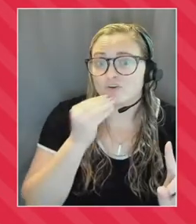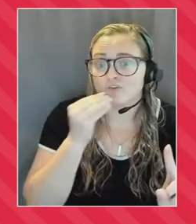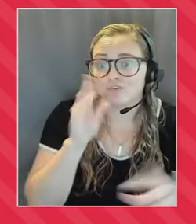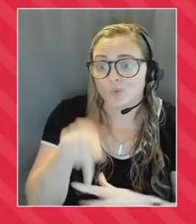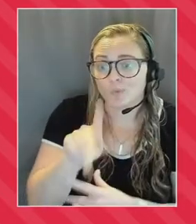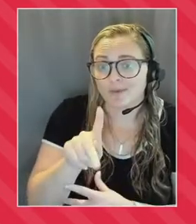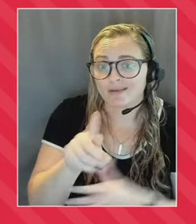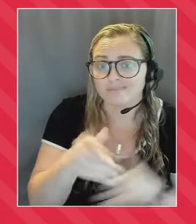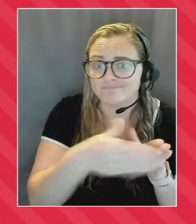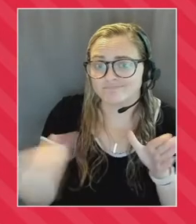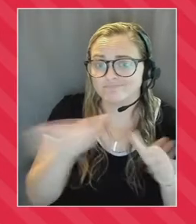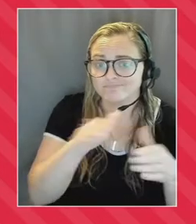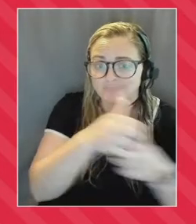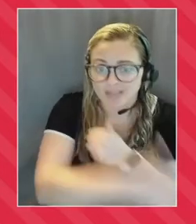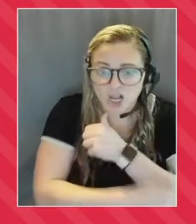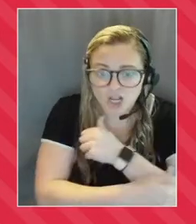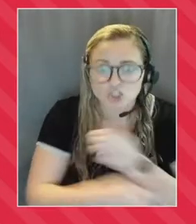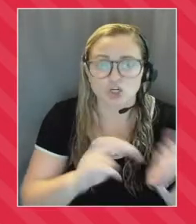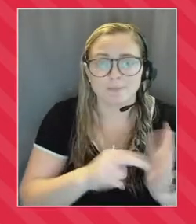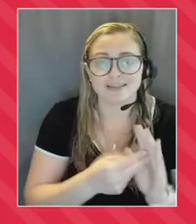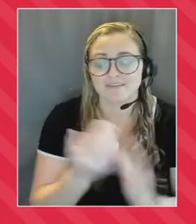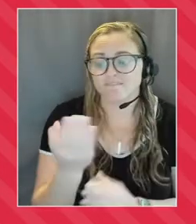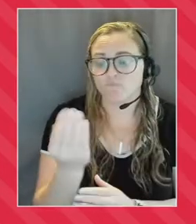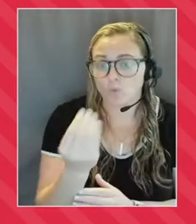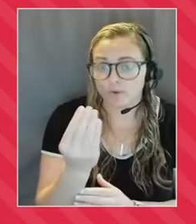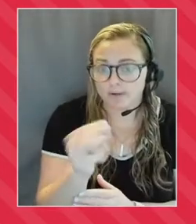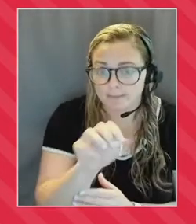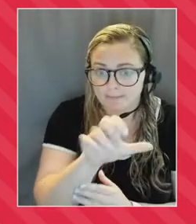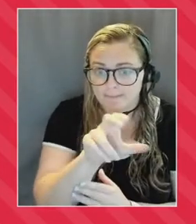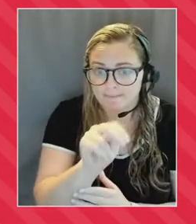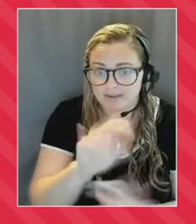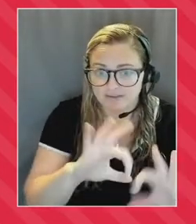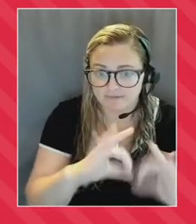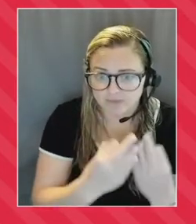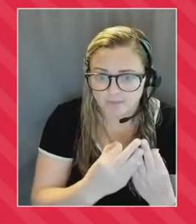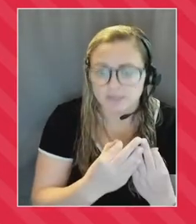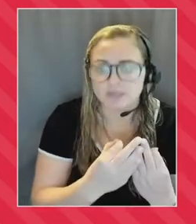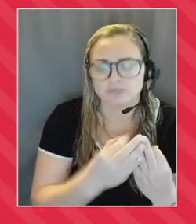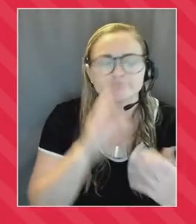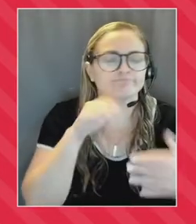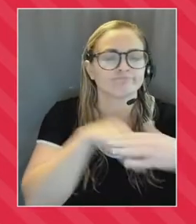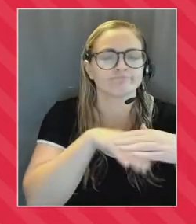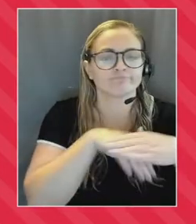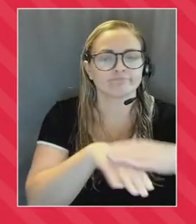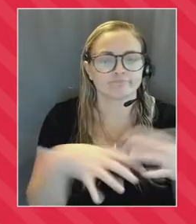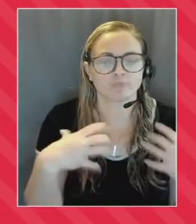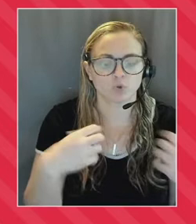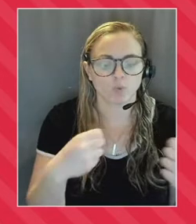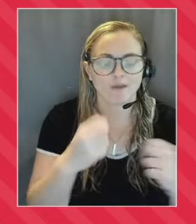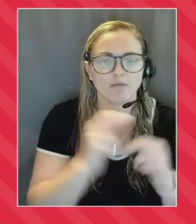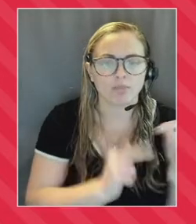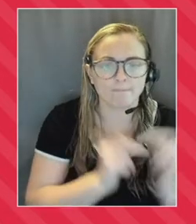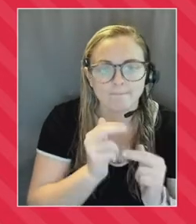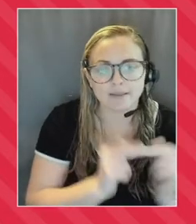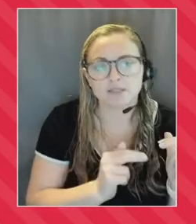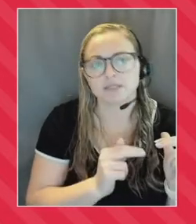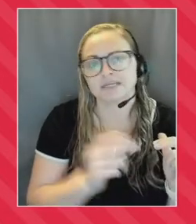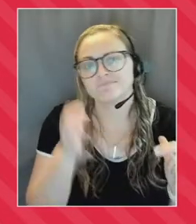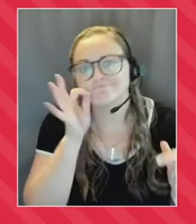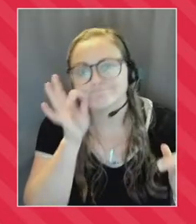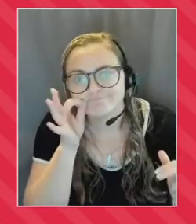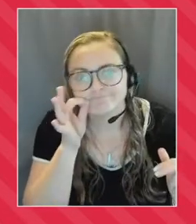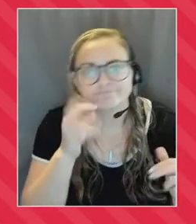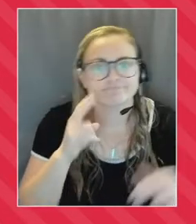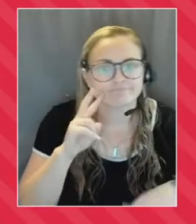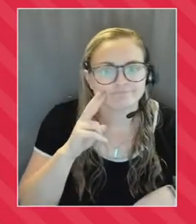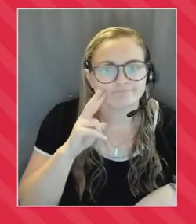country means that 14 million families are getting access to health-building vegetables and other good